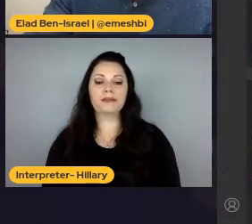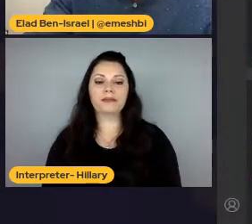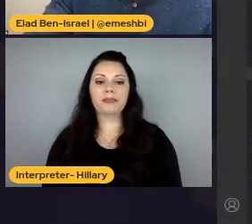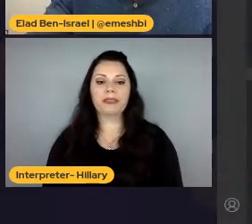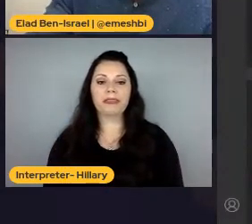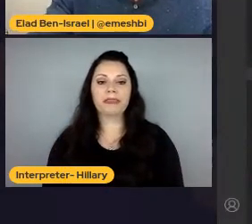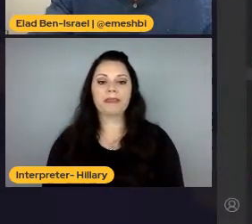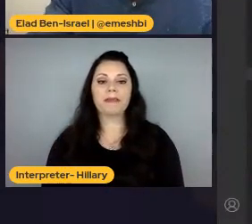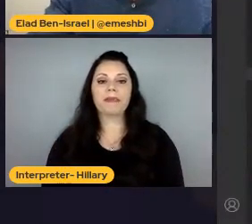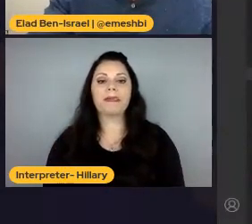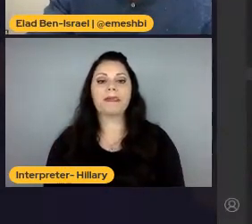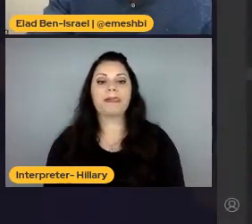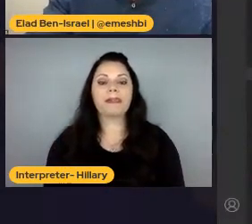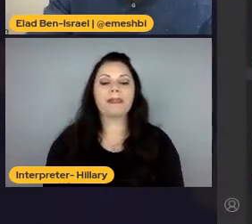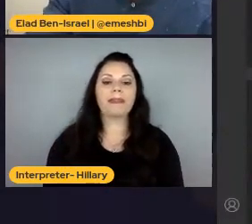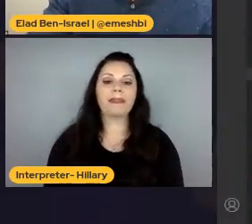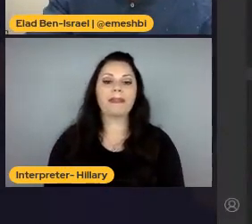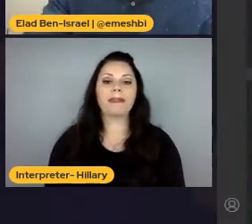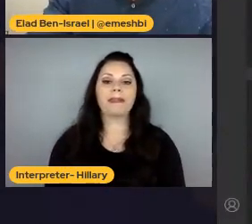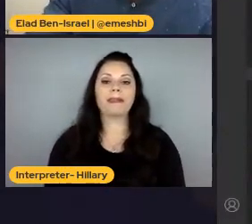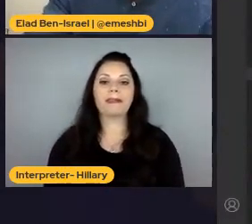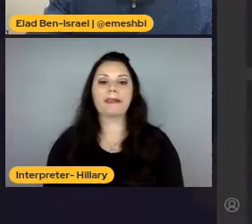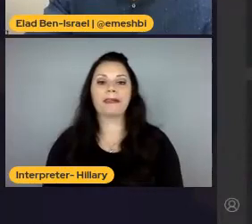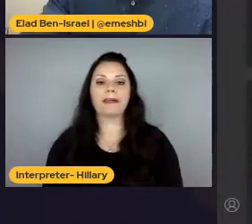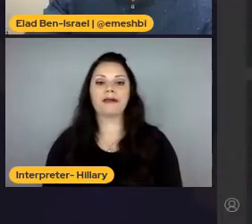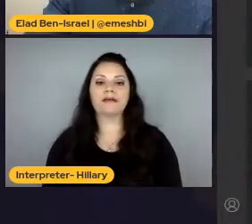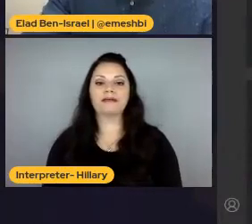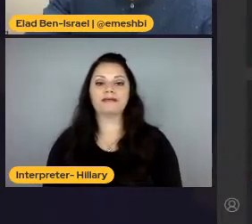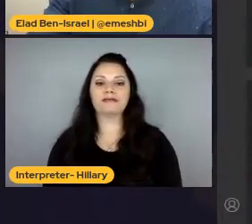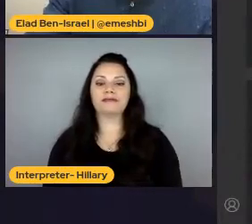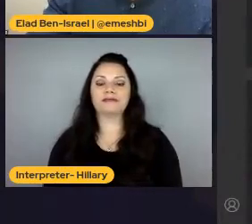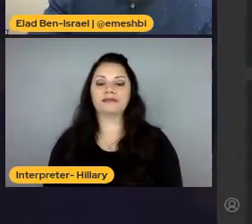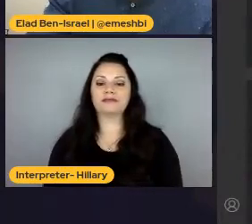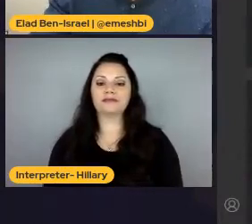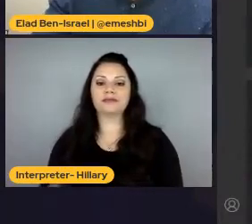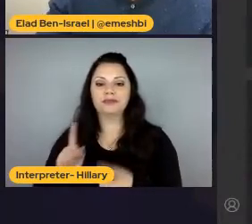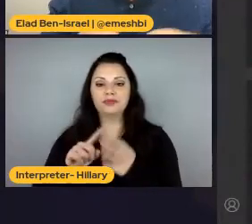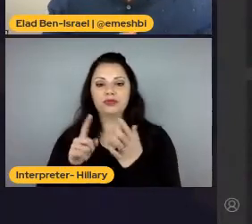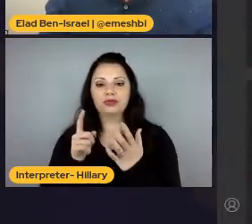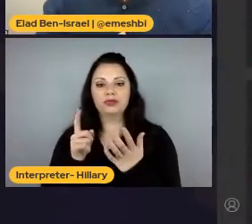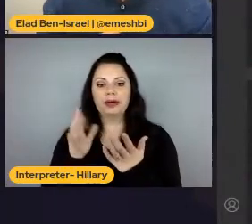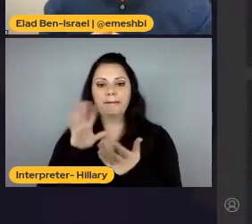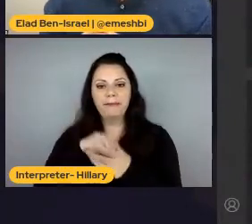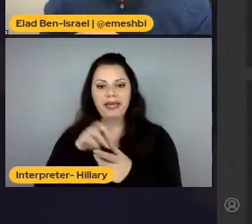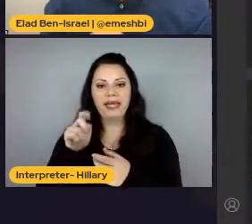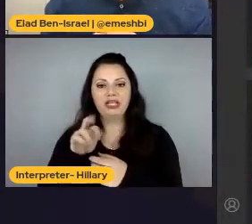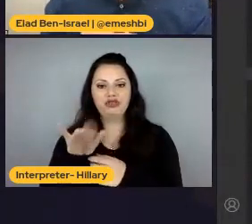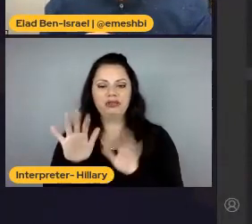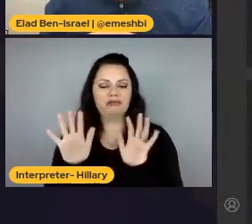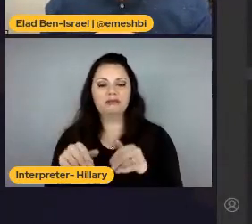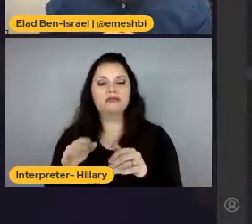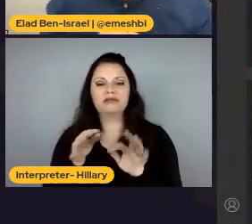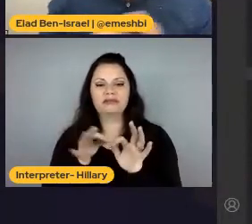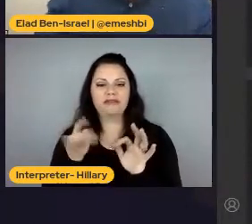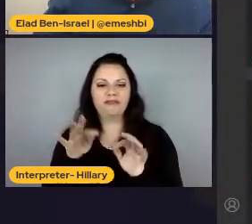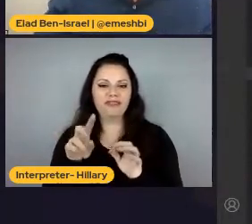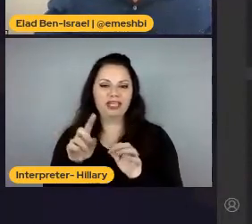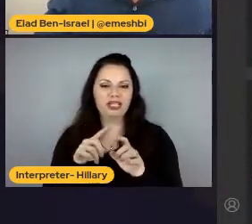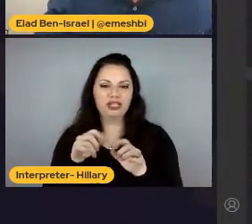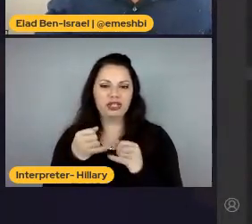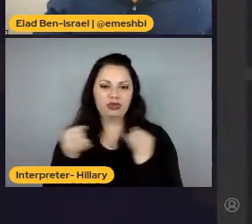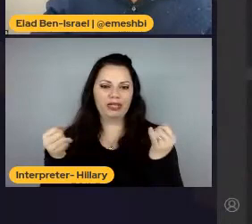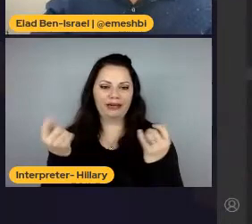To emit an entry, field string, something like that.